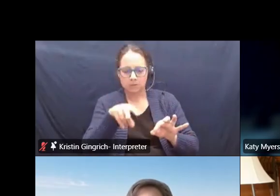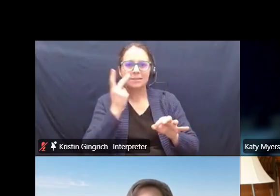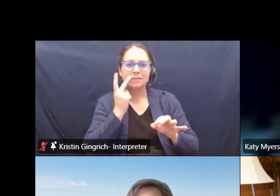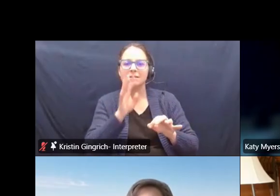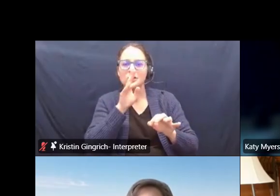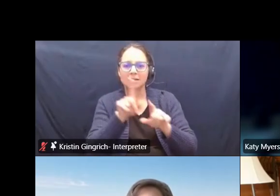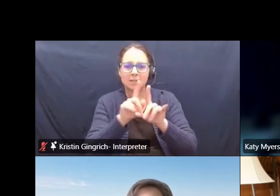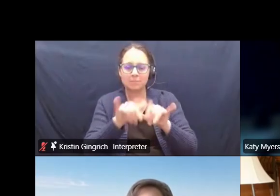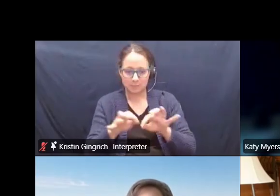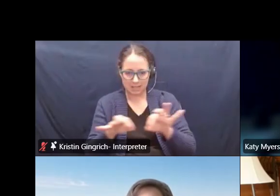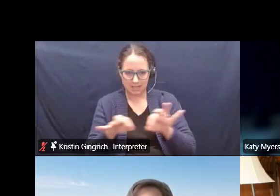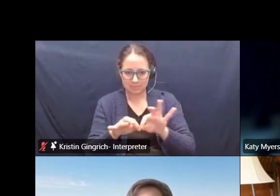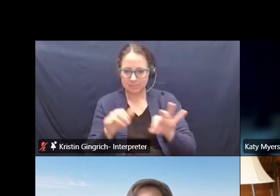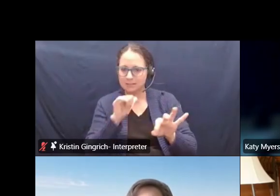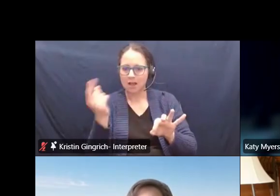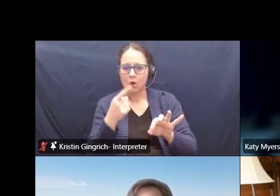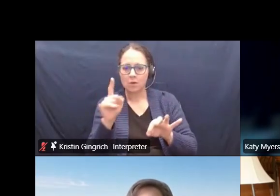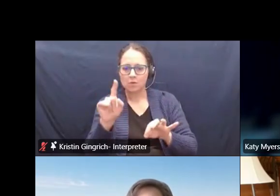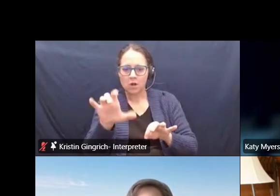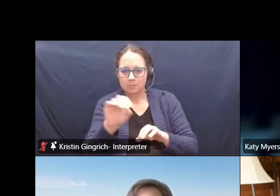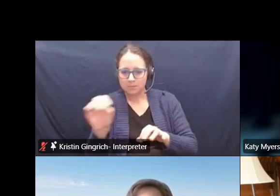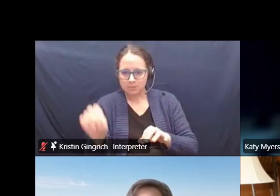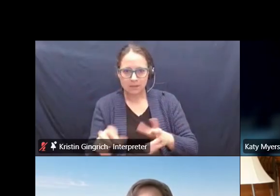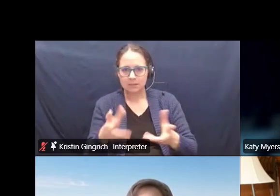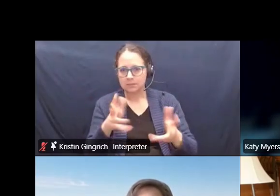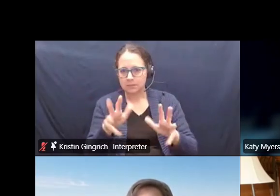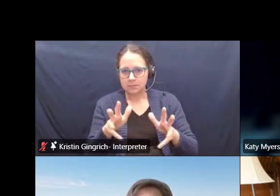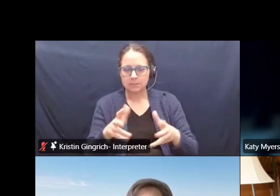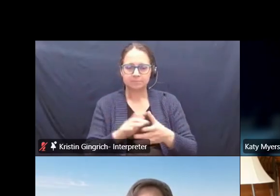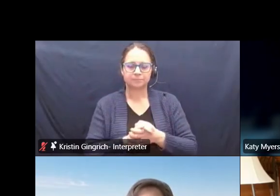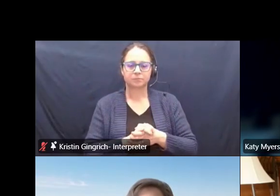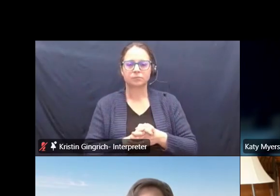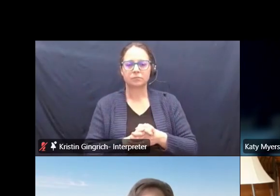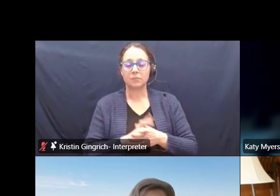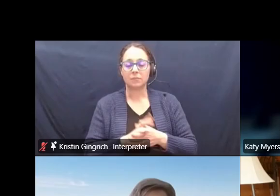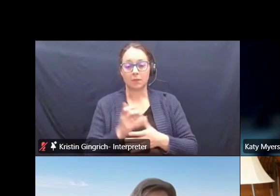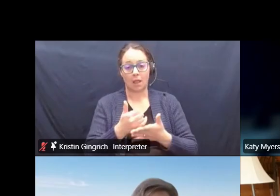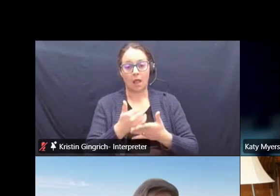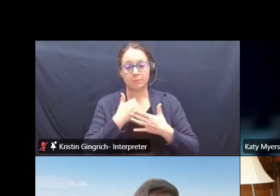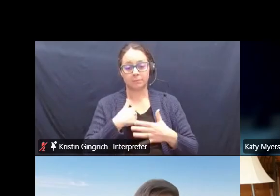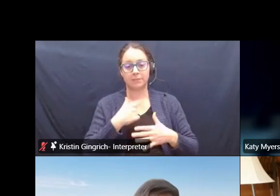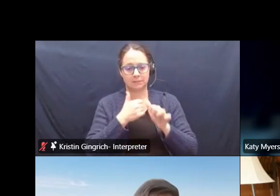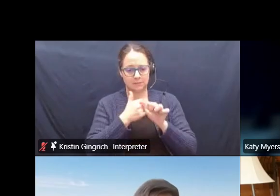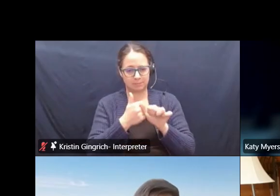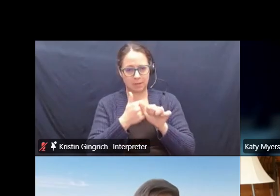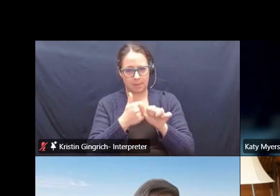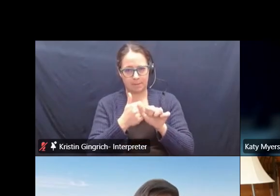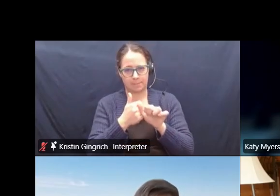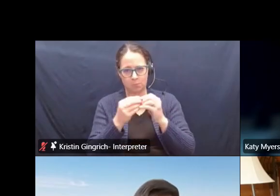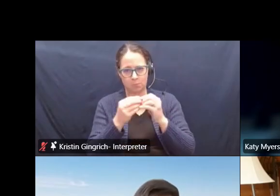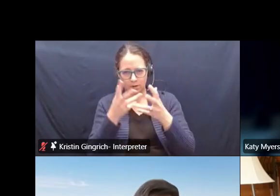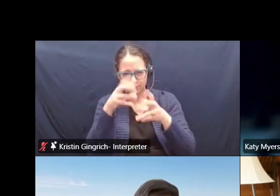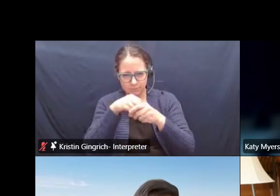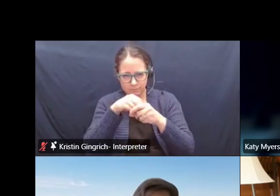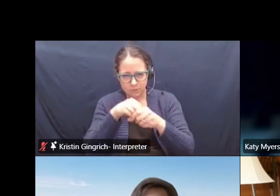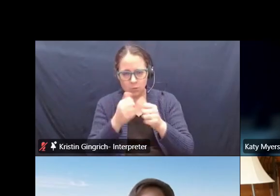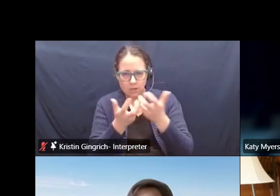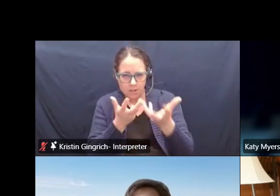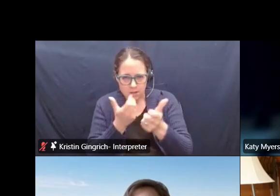captions aren't always 100%, that helps me stay more engaged with the